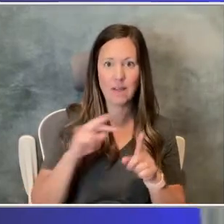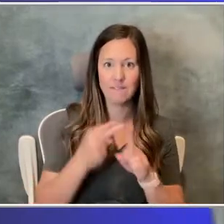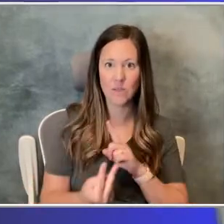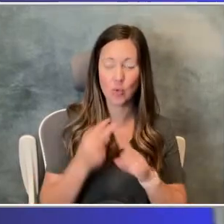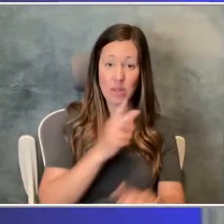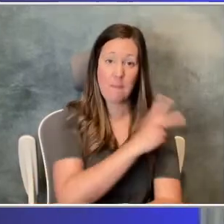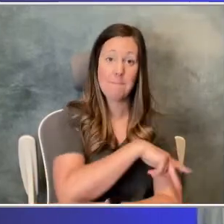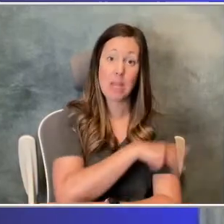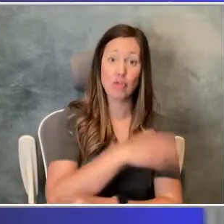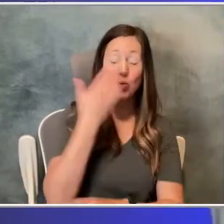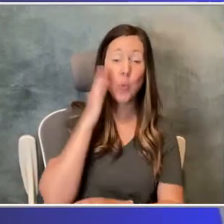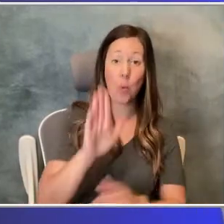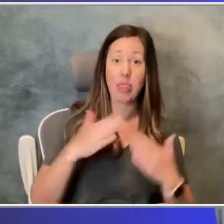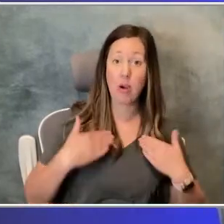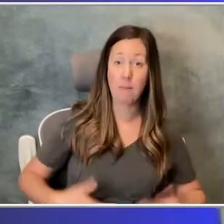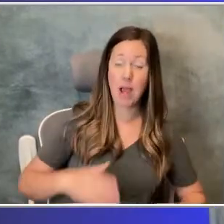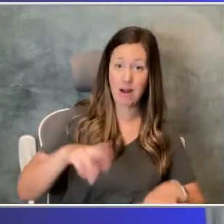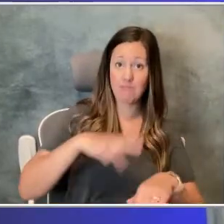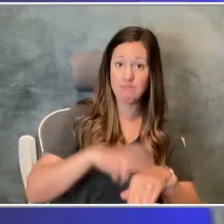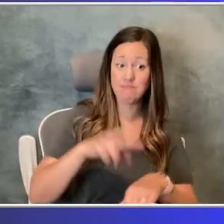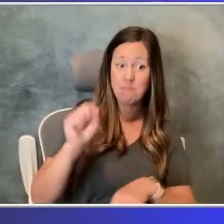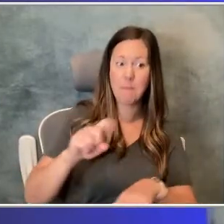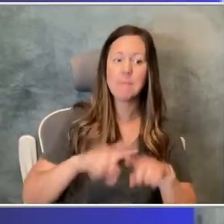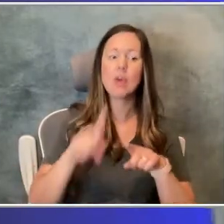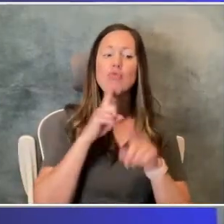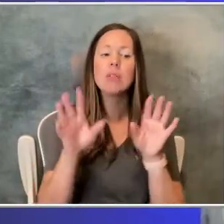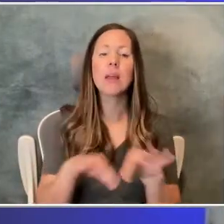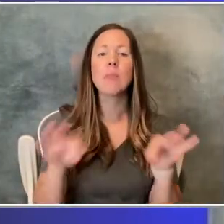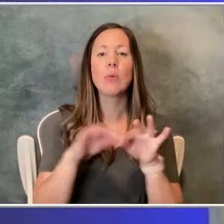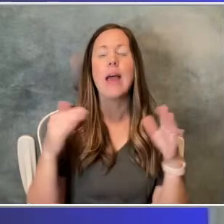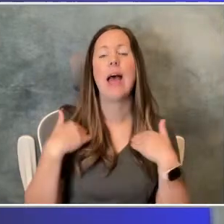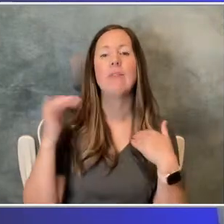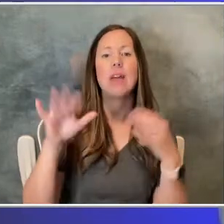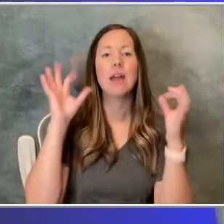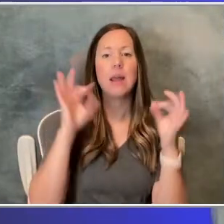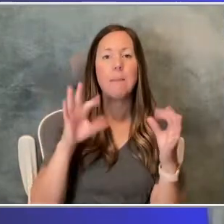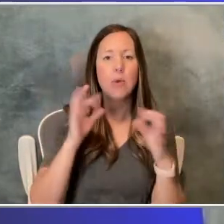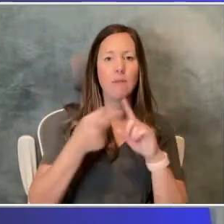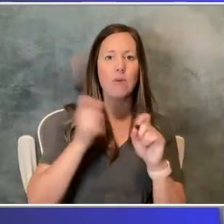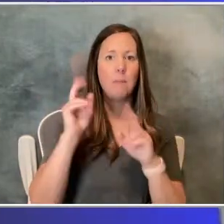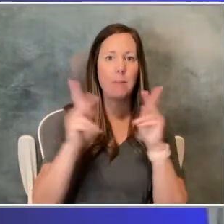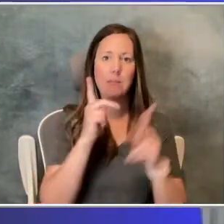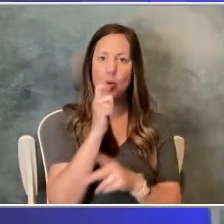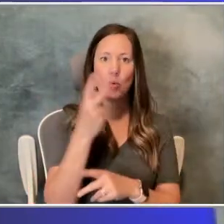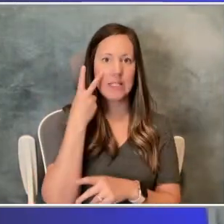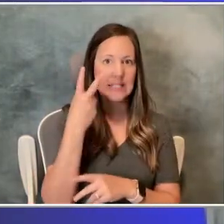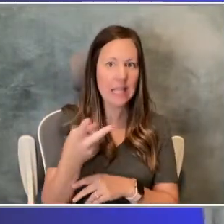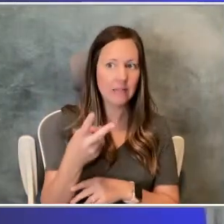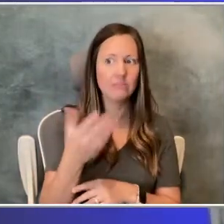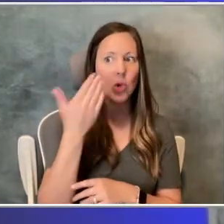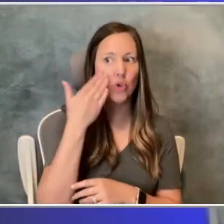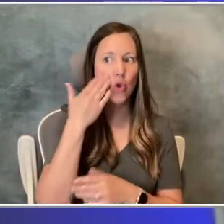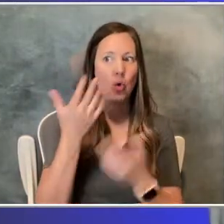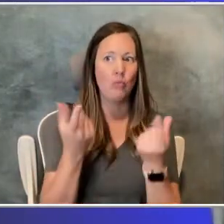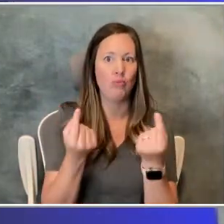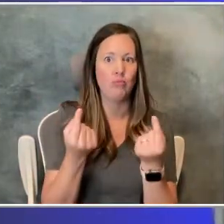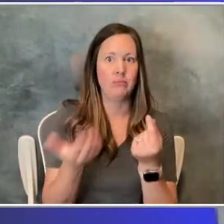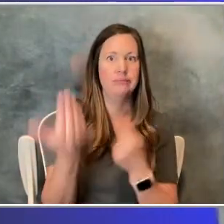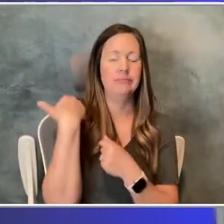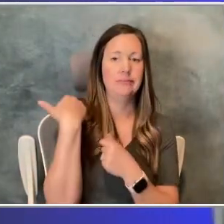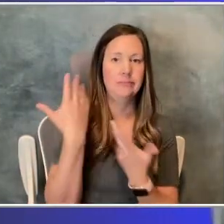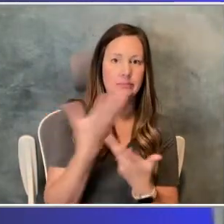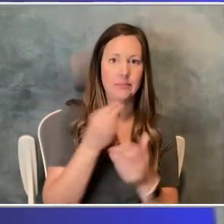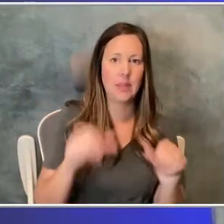own body, but it is important to get that input from people that see them and know what they've been able to do in the past, and be able to give